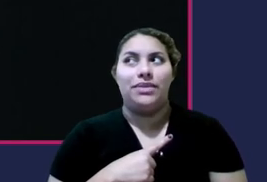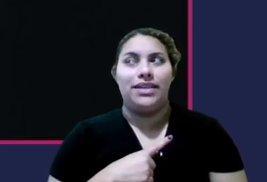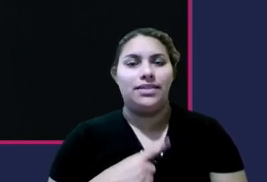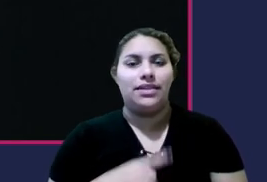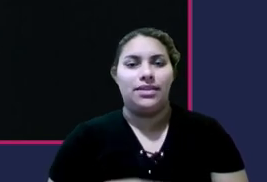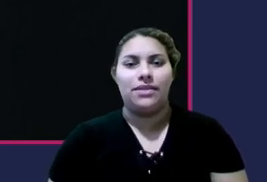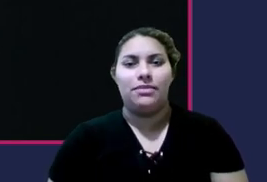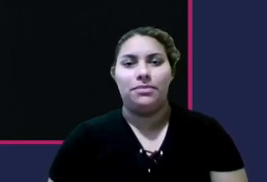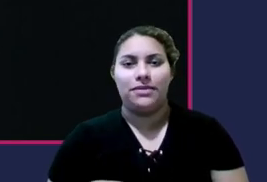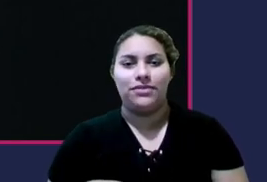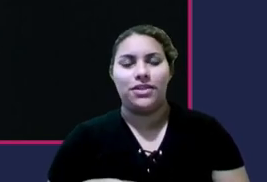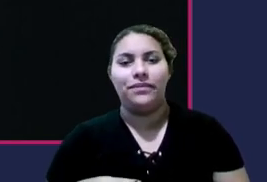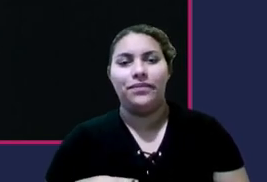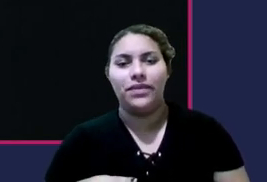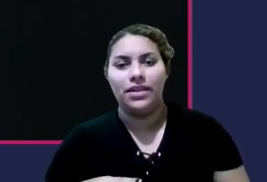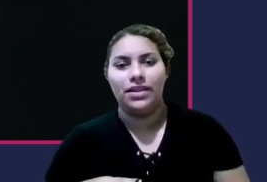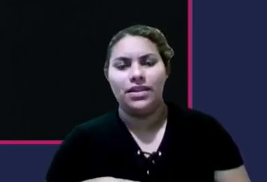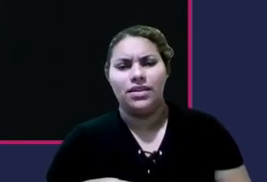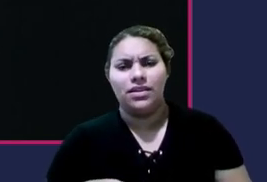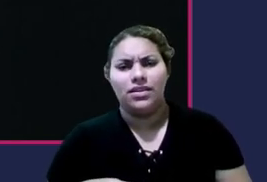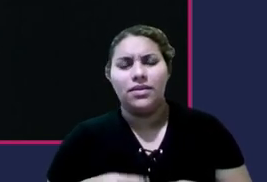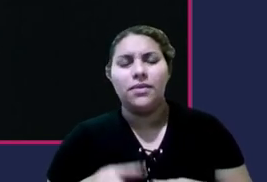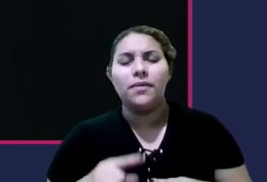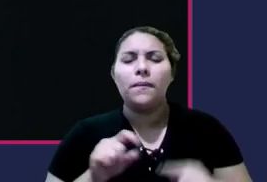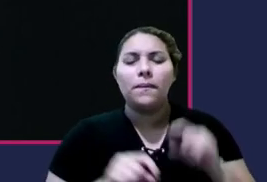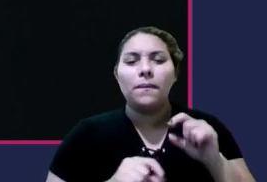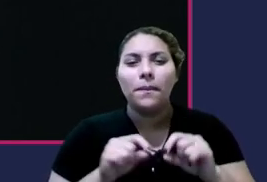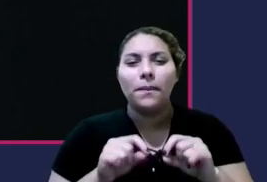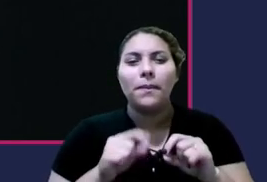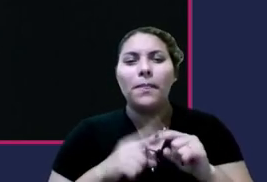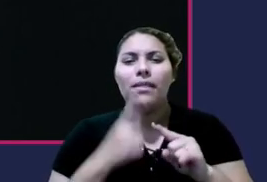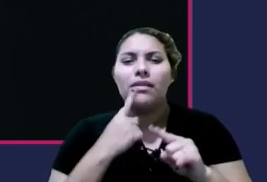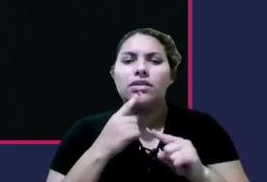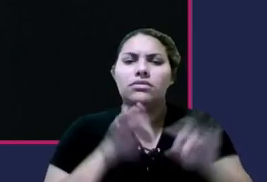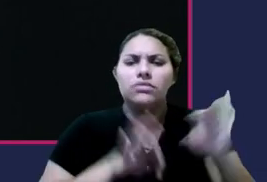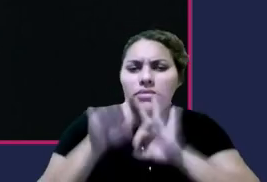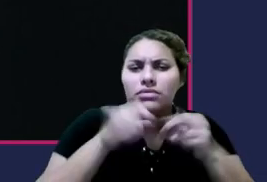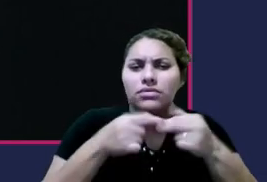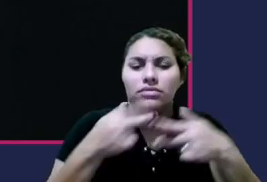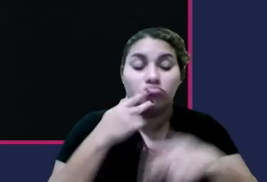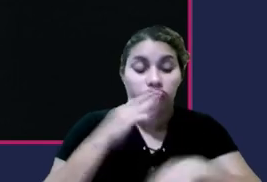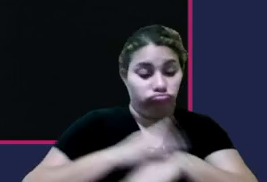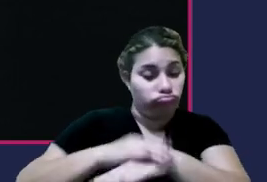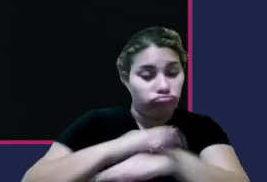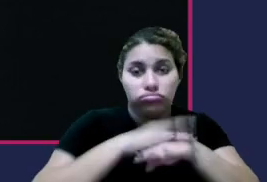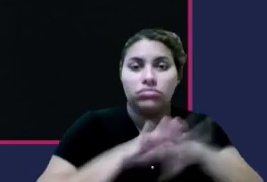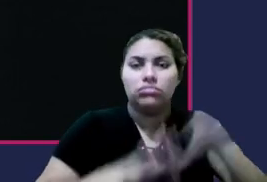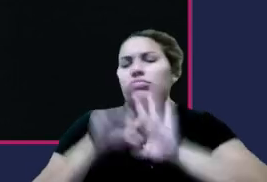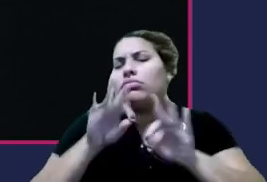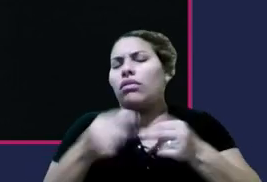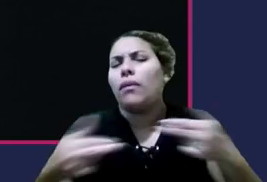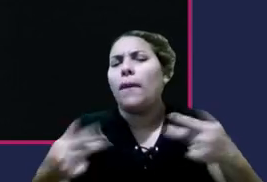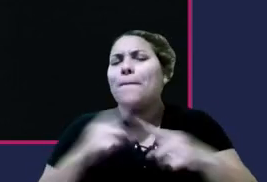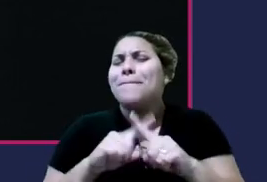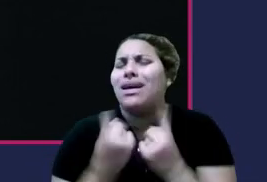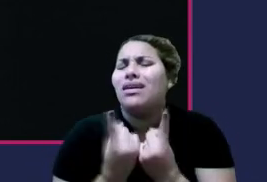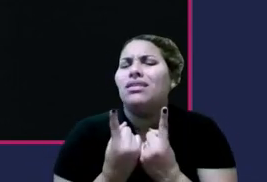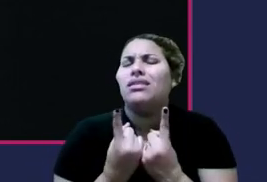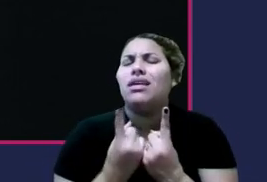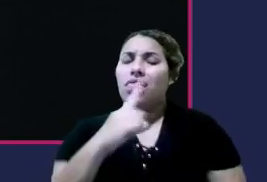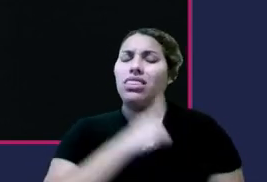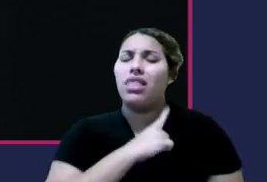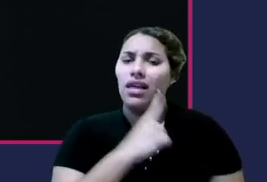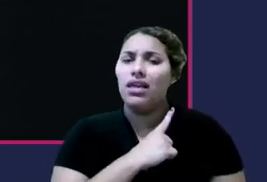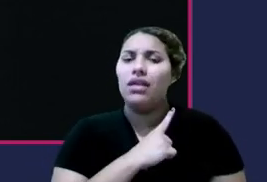that because today we don't have a budget solution that make the access